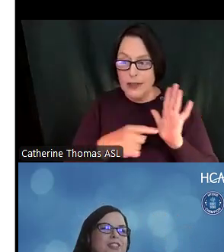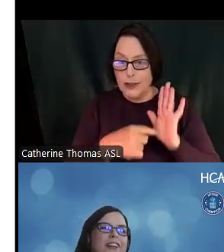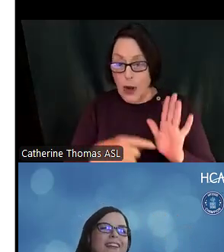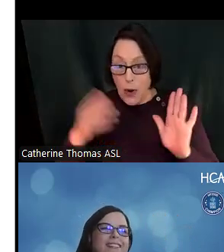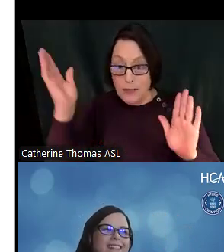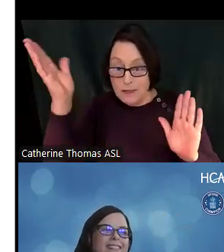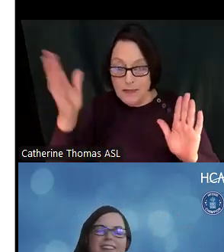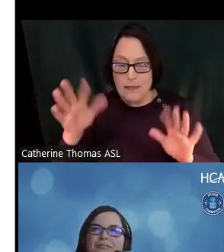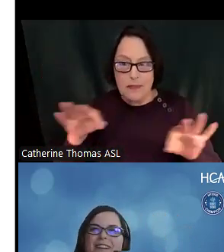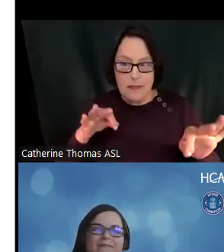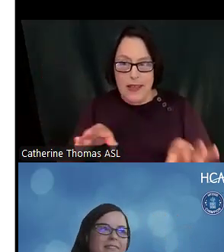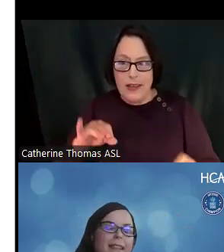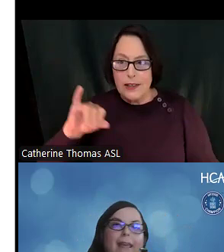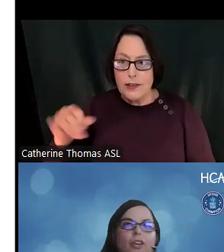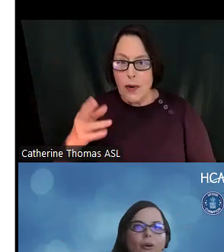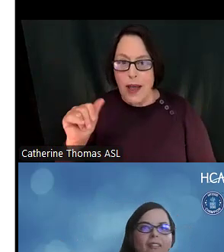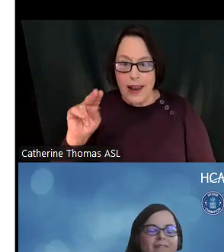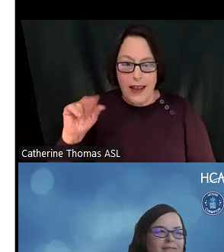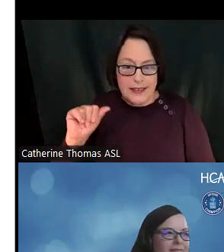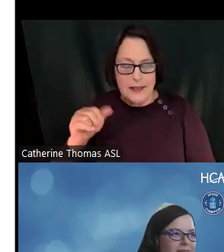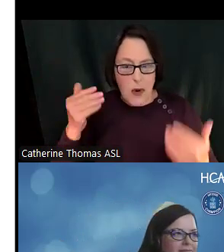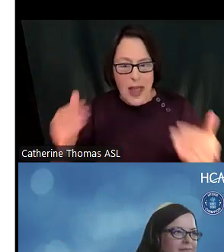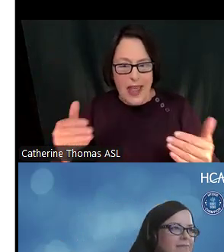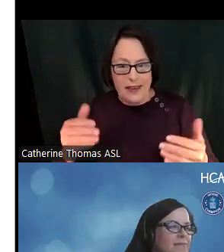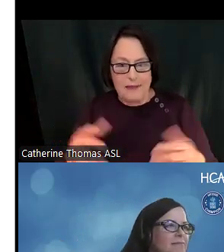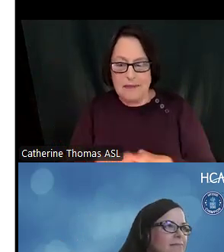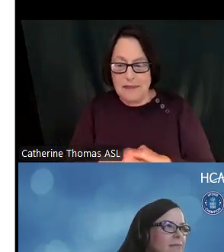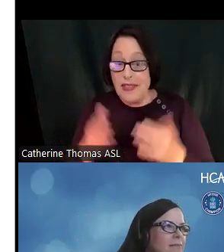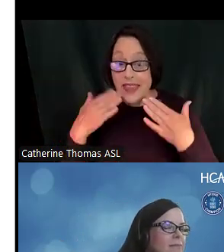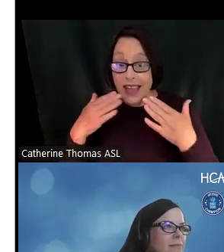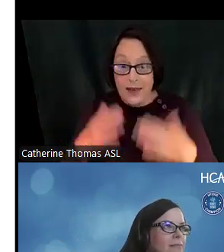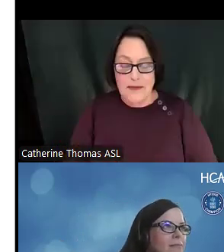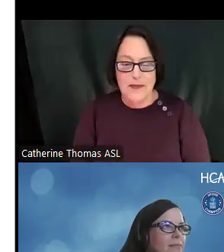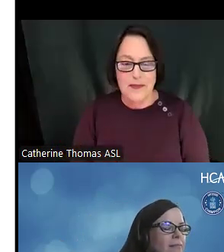presenting. Joanna, just take it away. Thank you all.